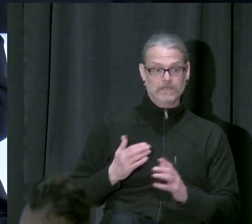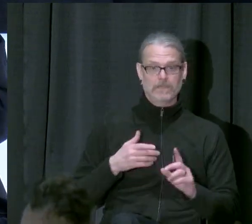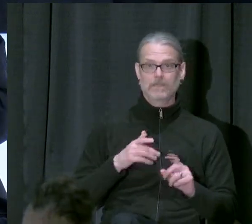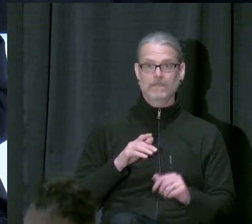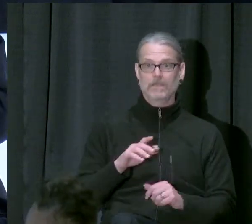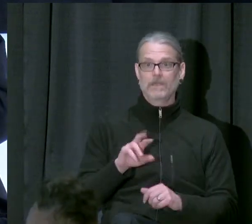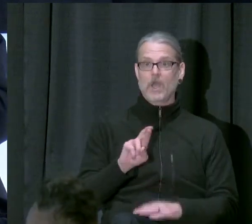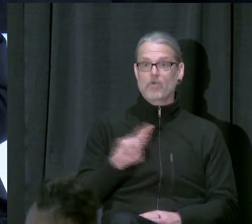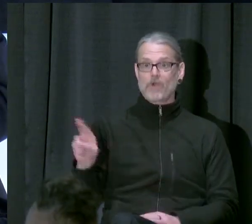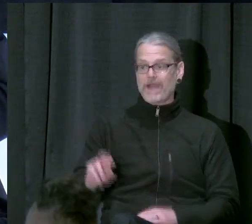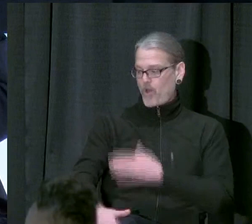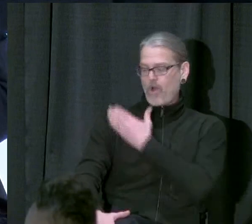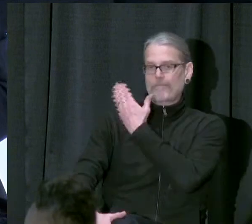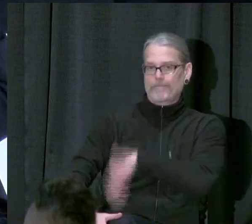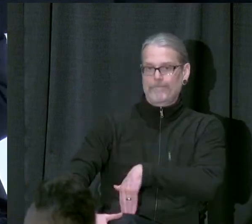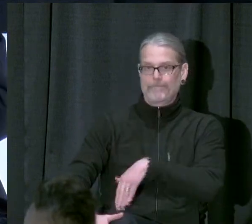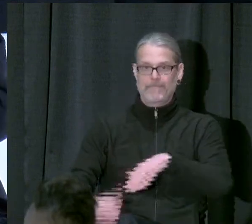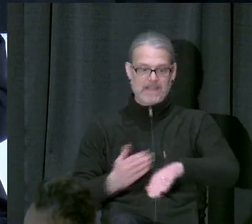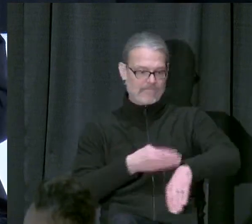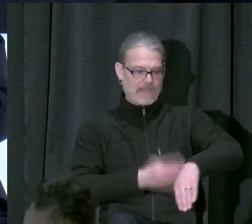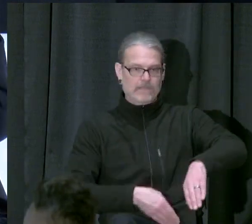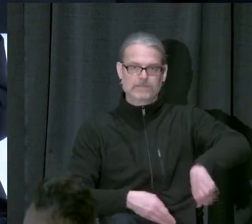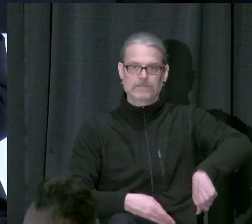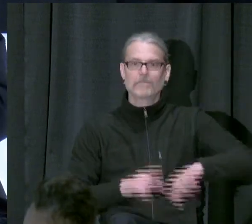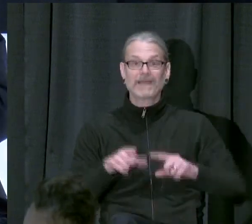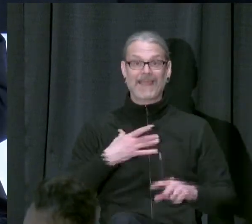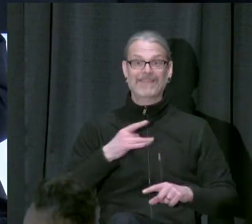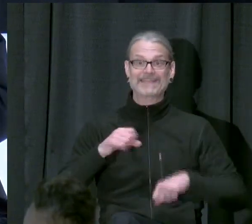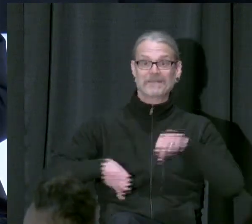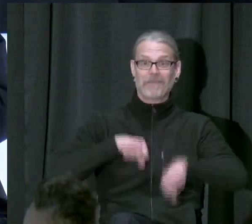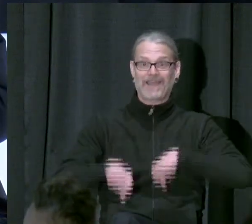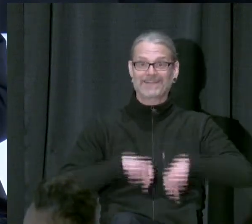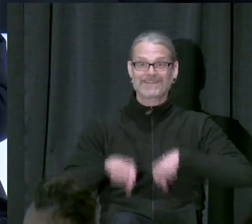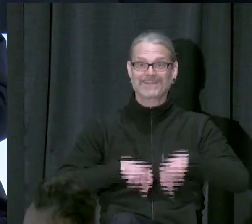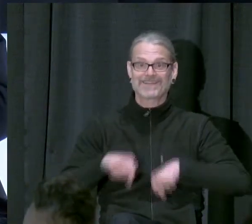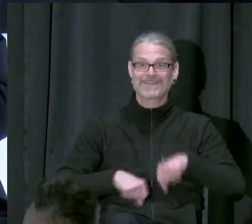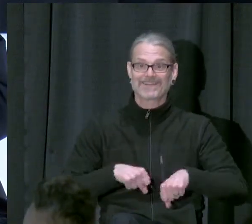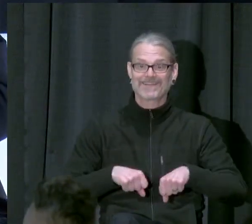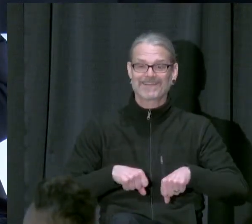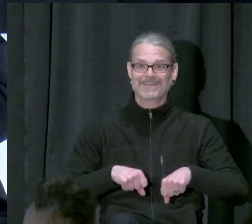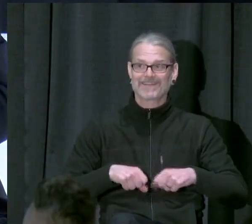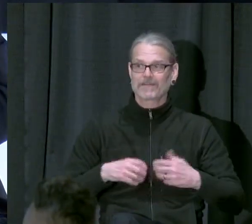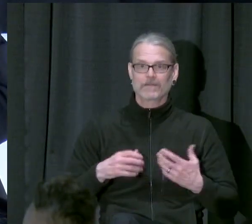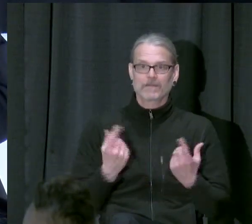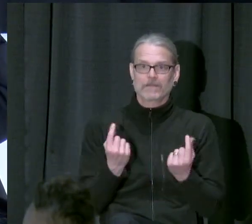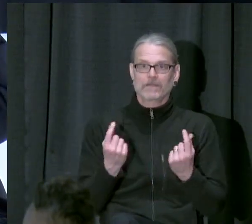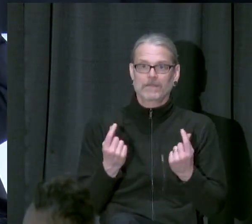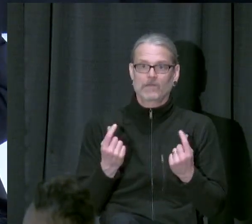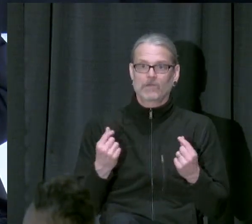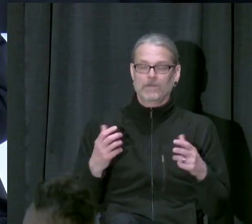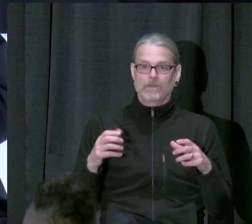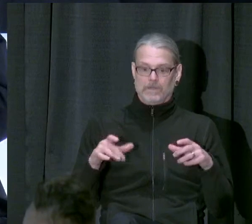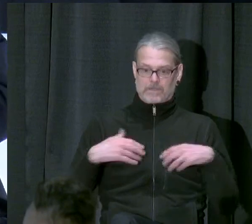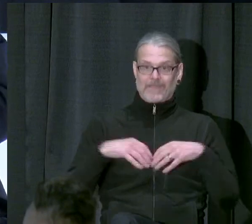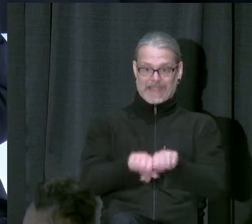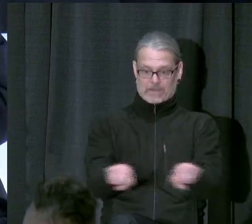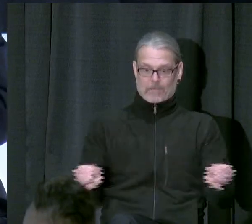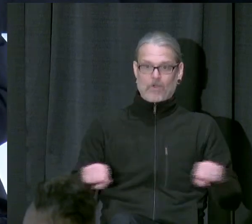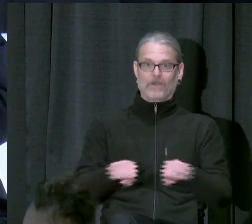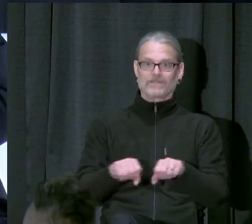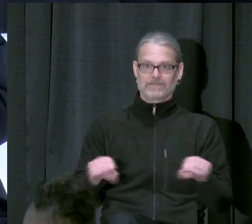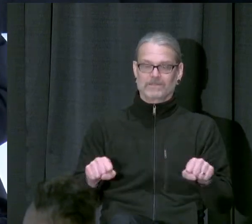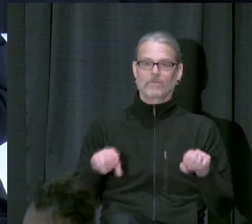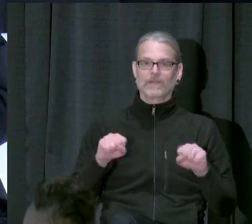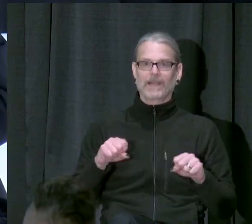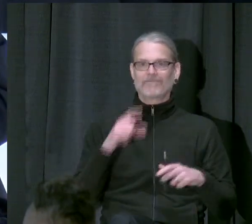and most of his left hand. We liked to ride his bicycle, but he could grip the handlebars with prosthetics, but it made it hard